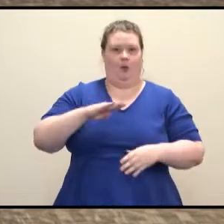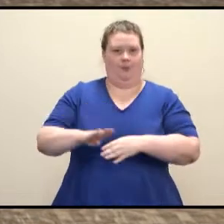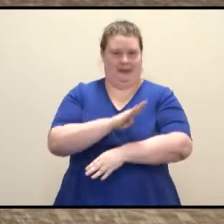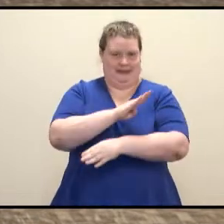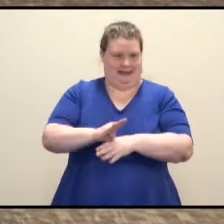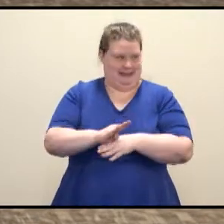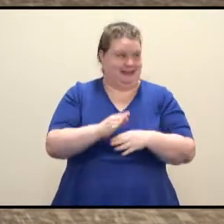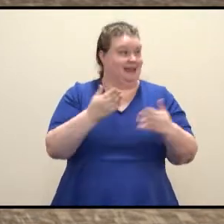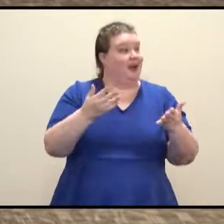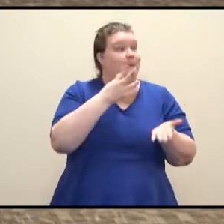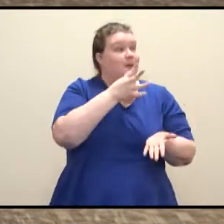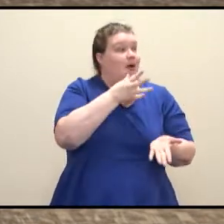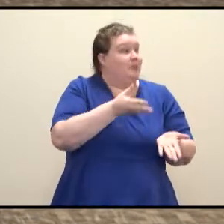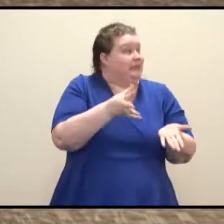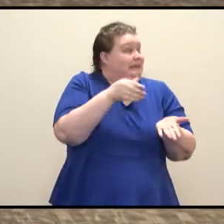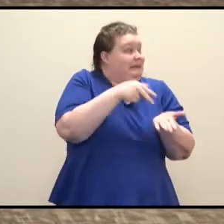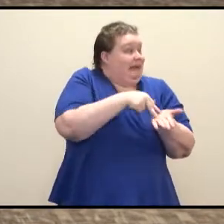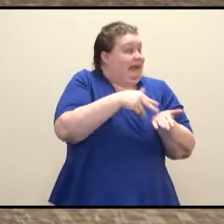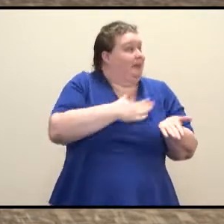us.